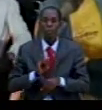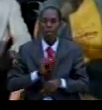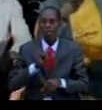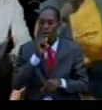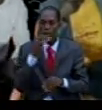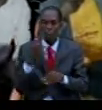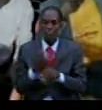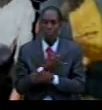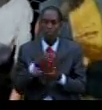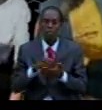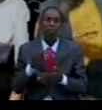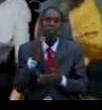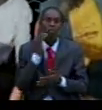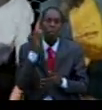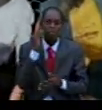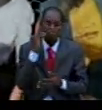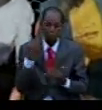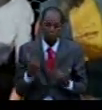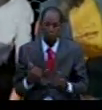tonight.